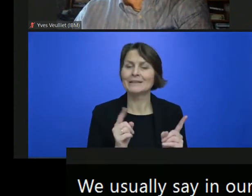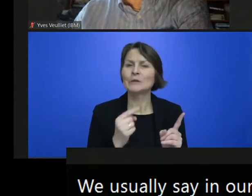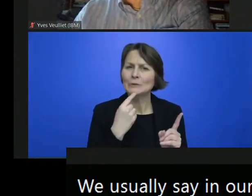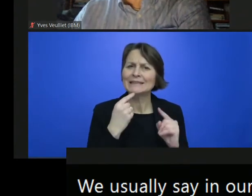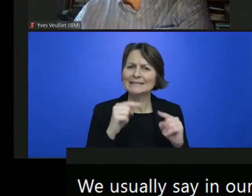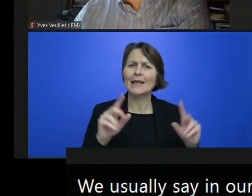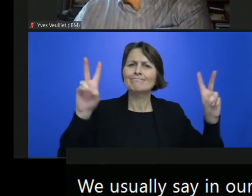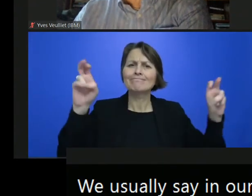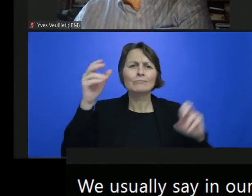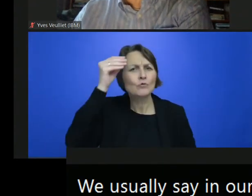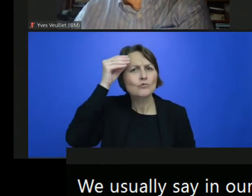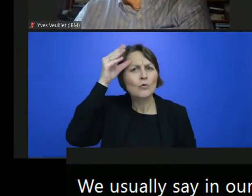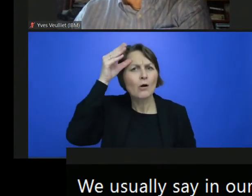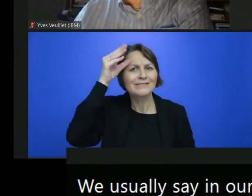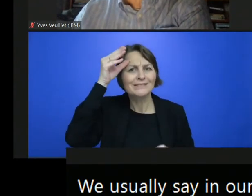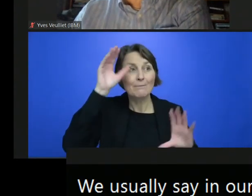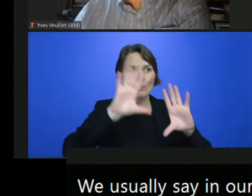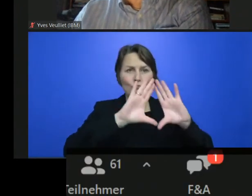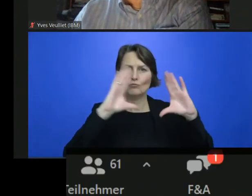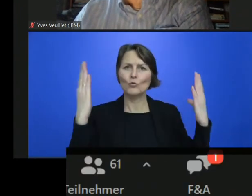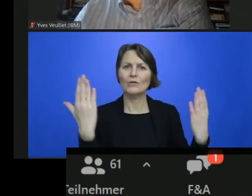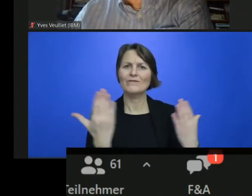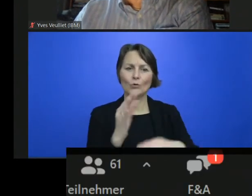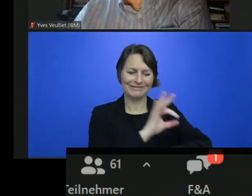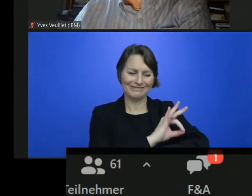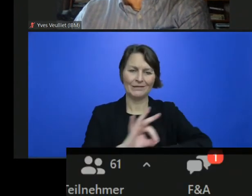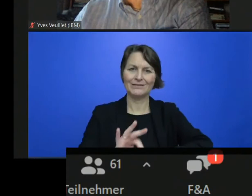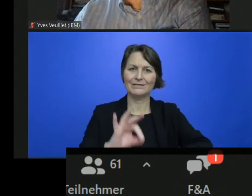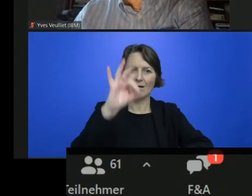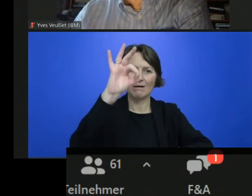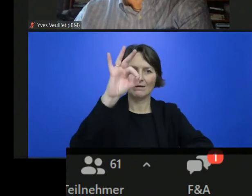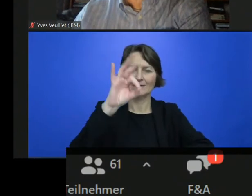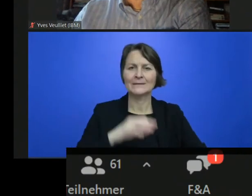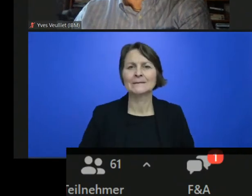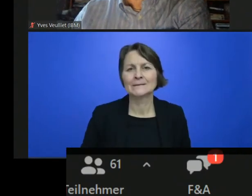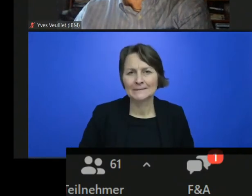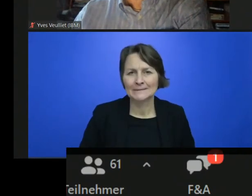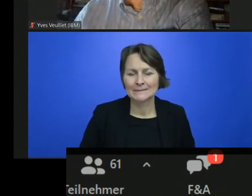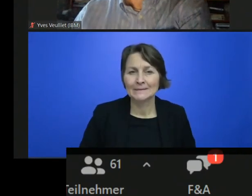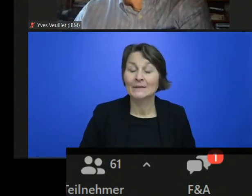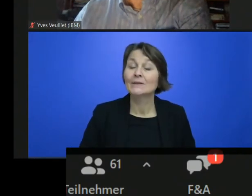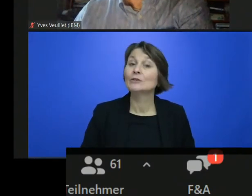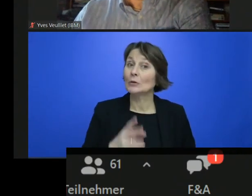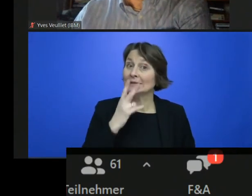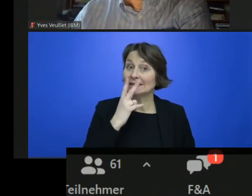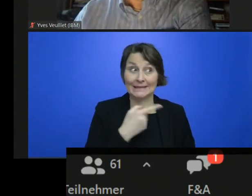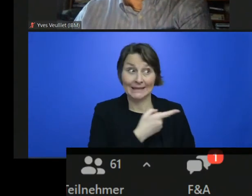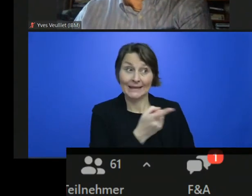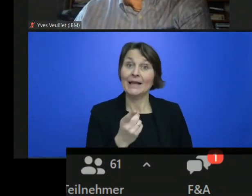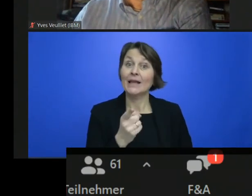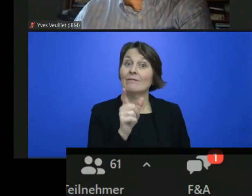say that, and we said it also in this publication we launched yesterday, the more that people with disabilities are part of the